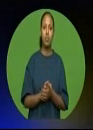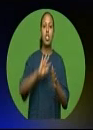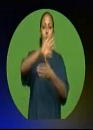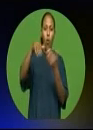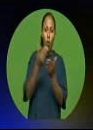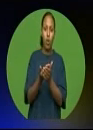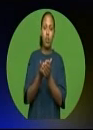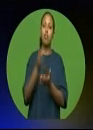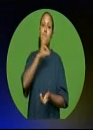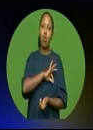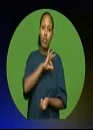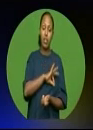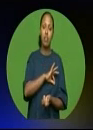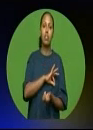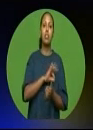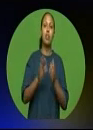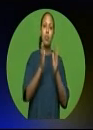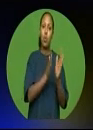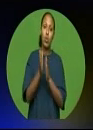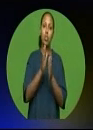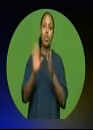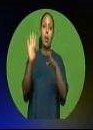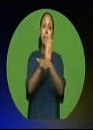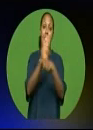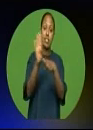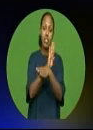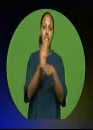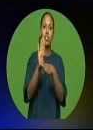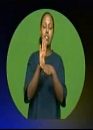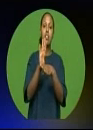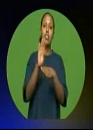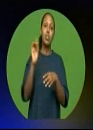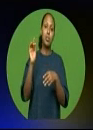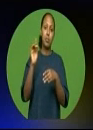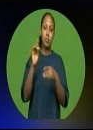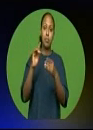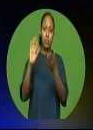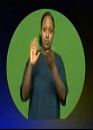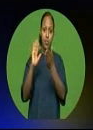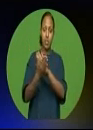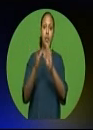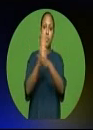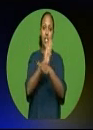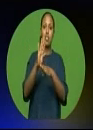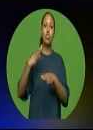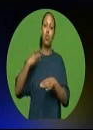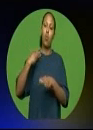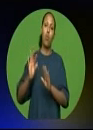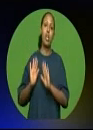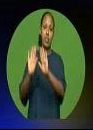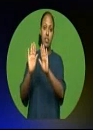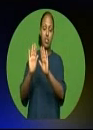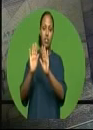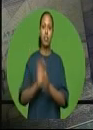All profits produced by a business should belong to the business owner.